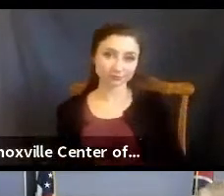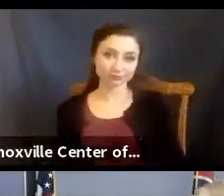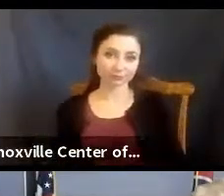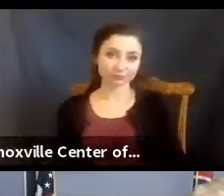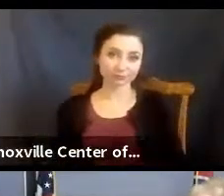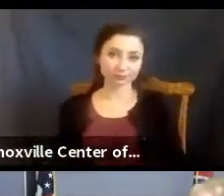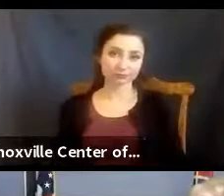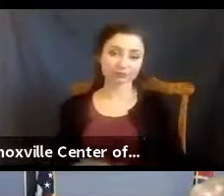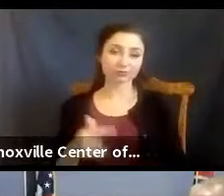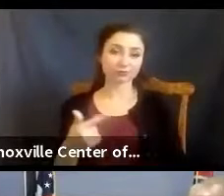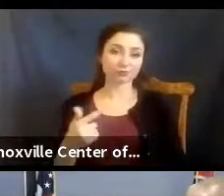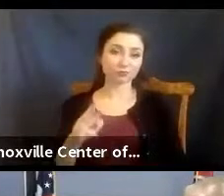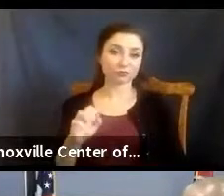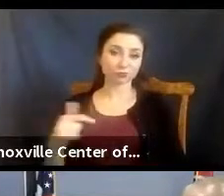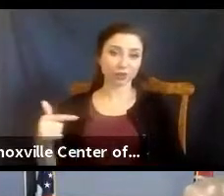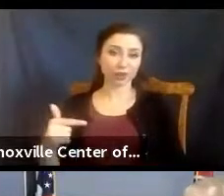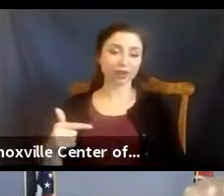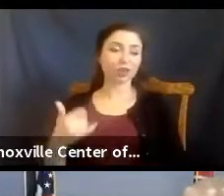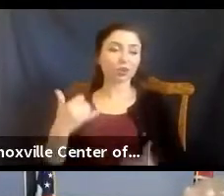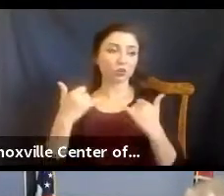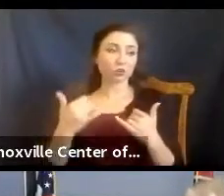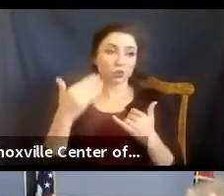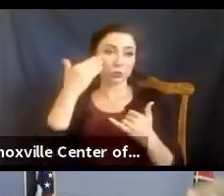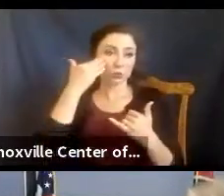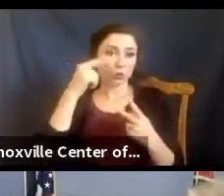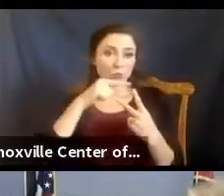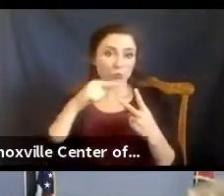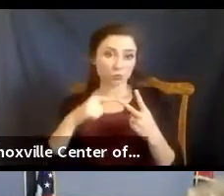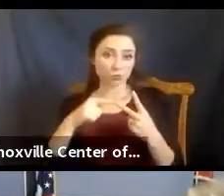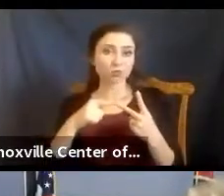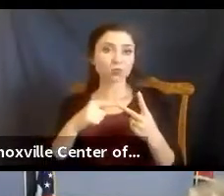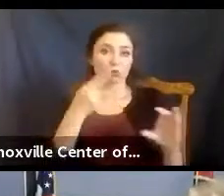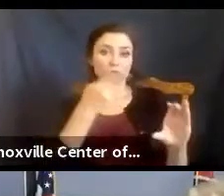To this point, we're aware of 2 hospitalizations of students.